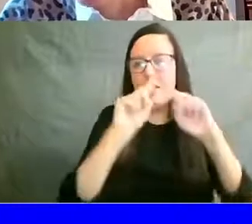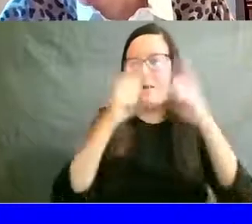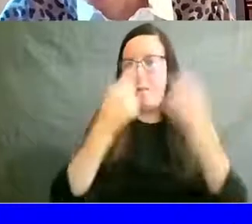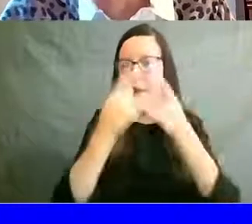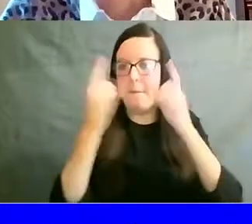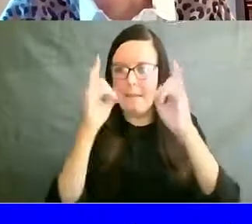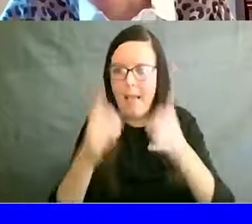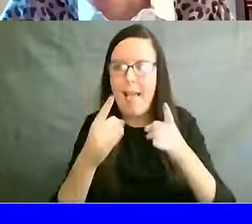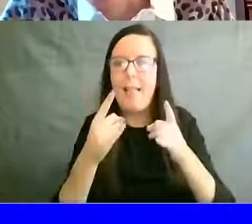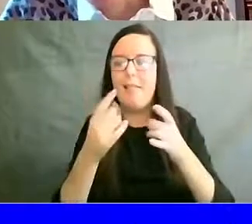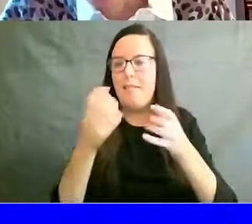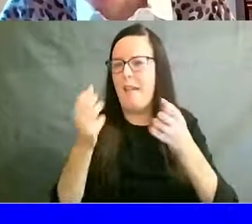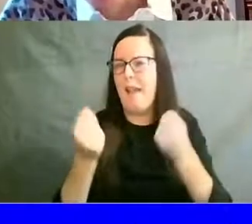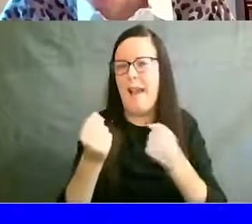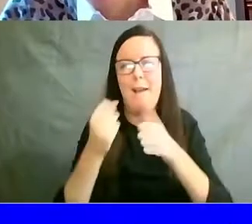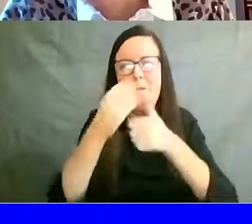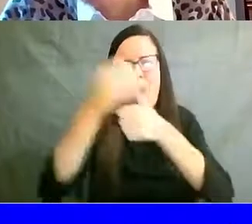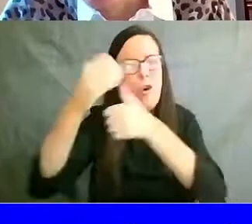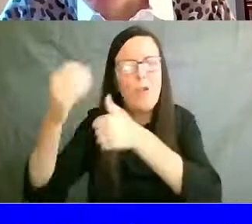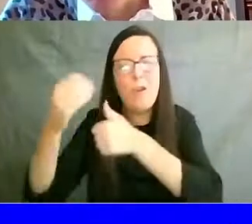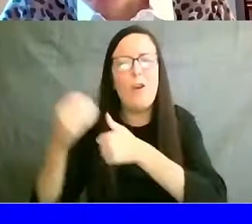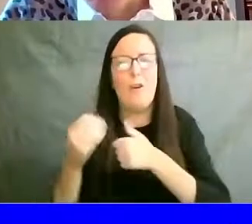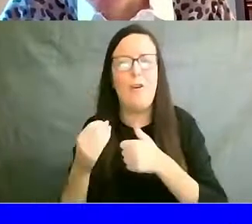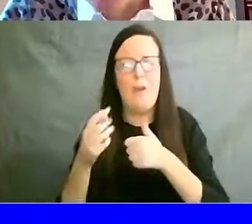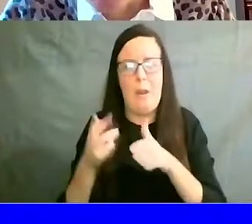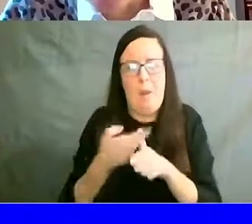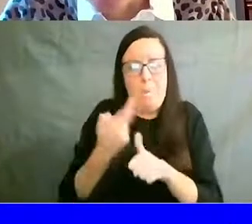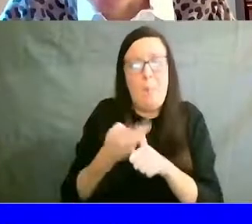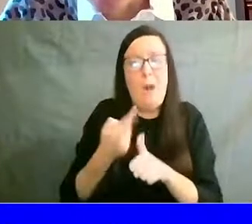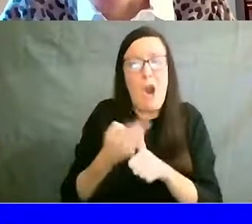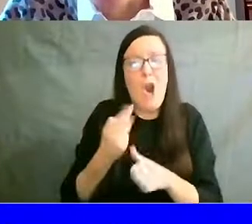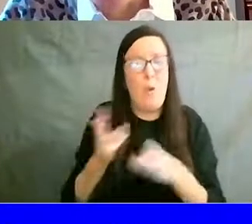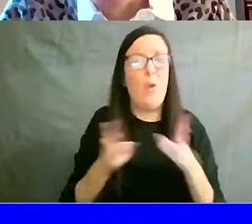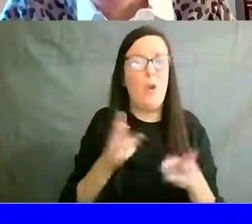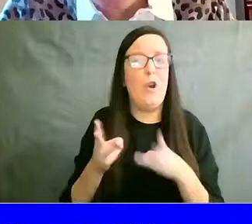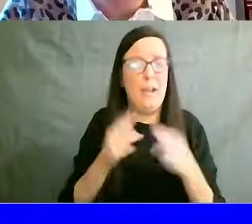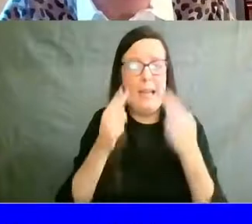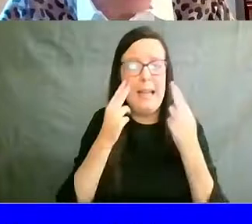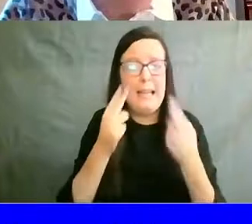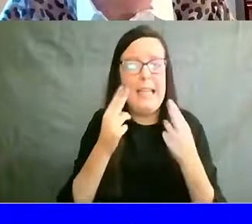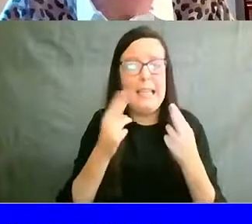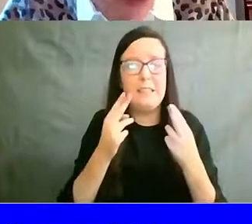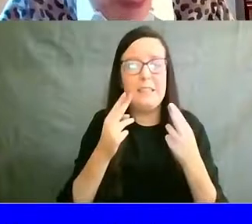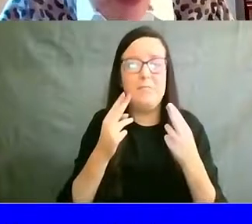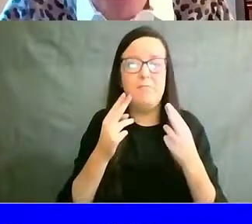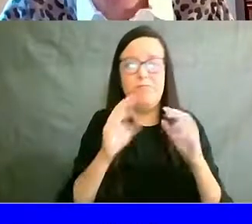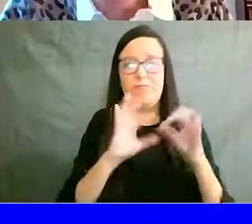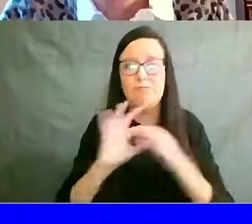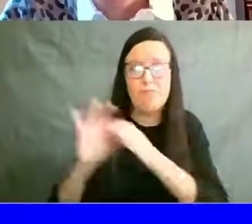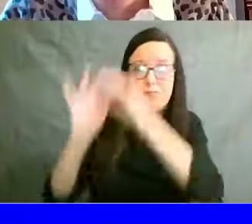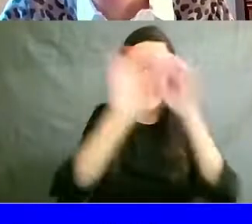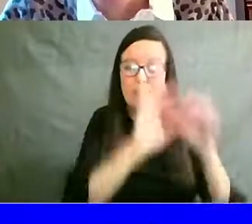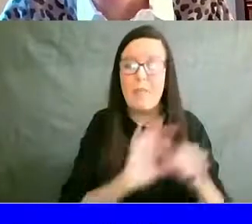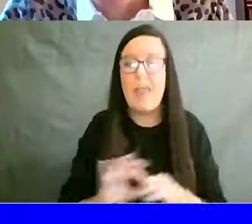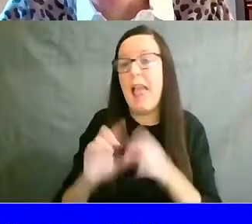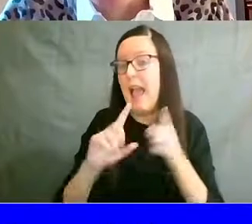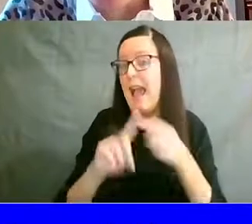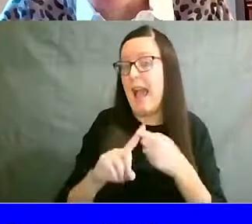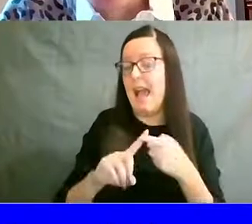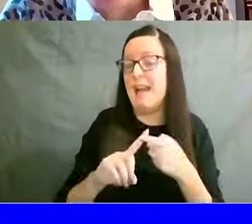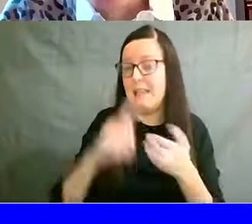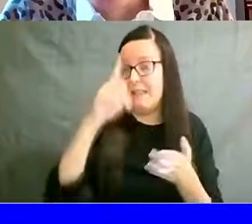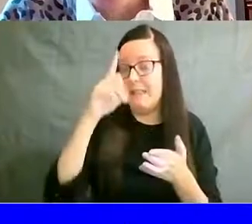other activities, other preparatory work to be done across other sectors. But the Decision Support Service is on track for